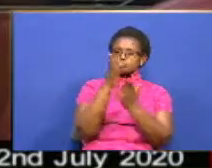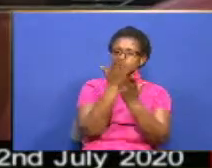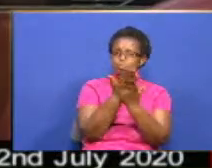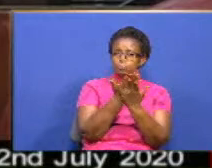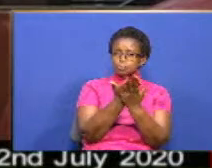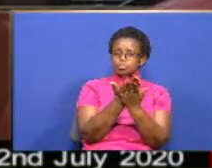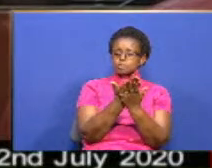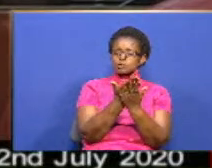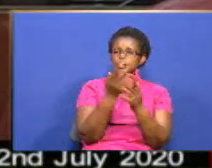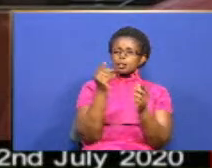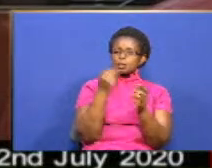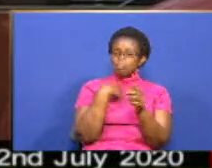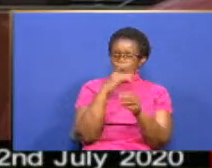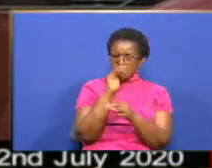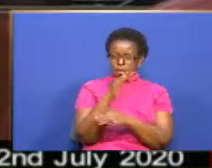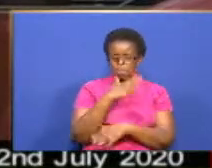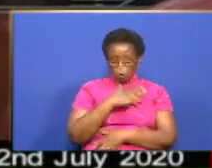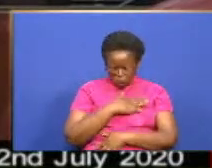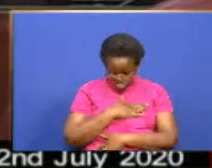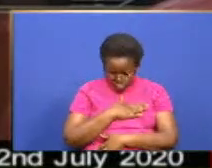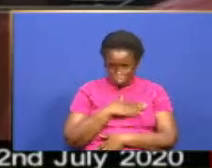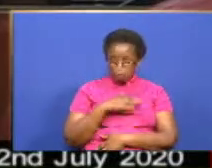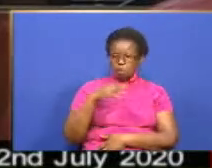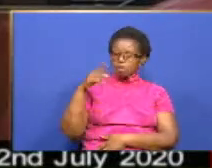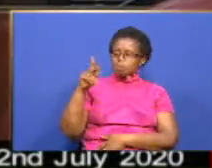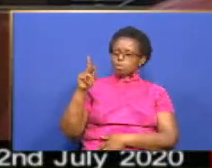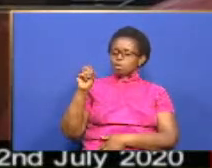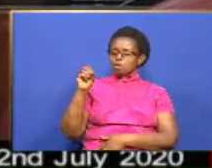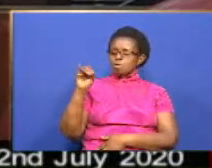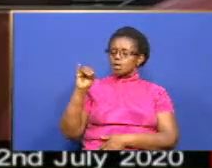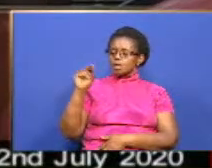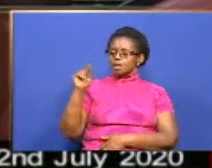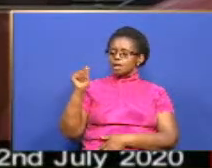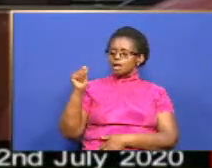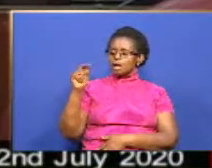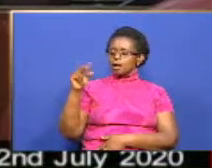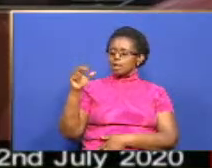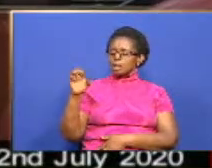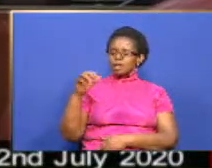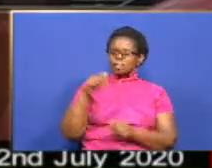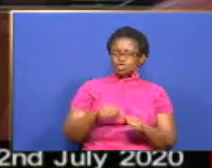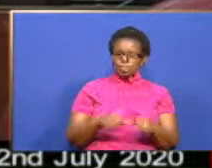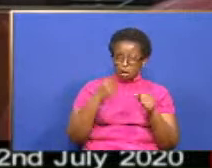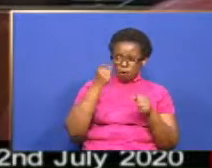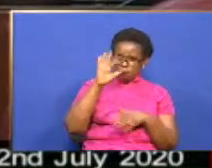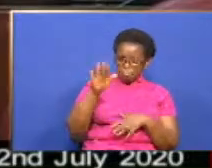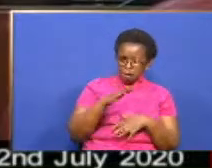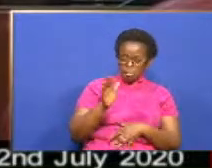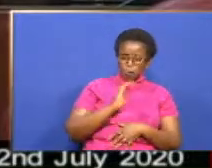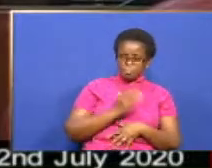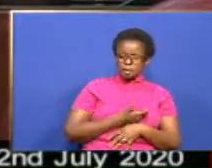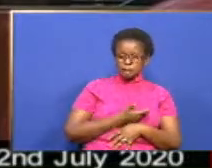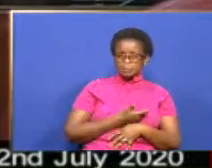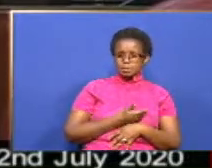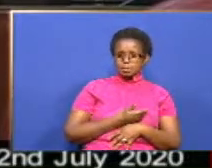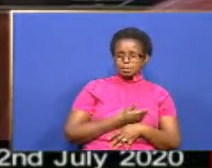I'll ask the Honorable Paul Konange, who is the chair of the parliamentary committee